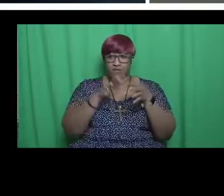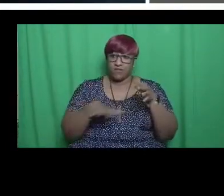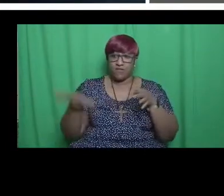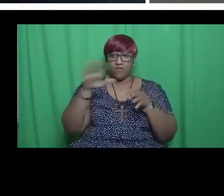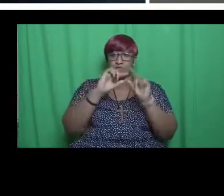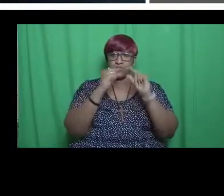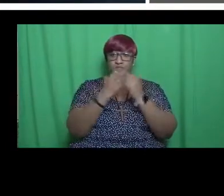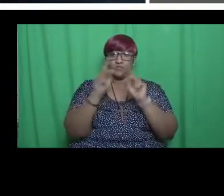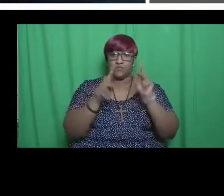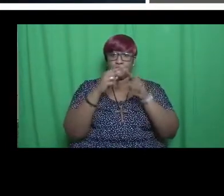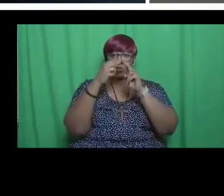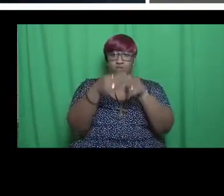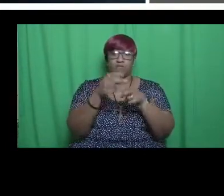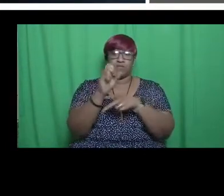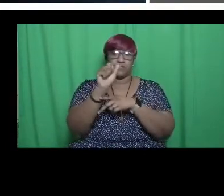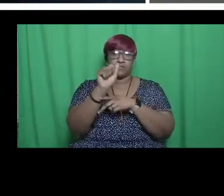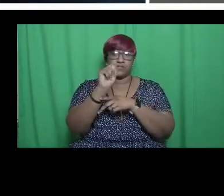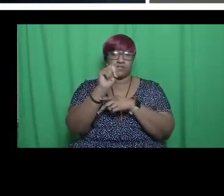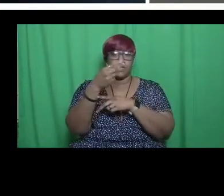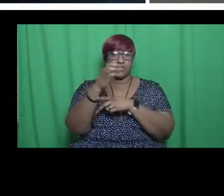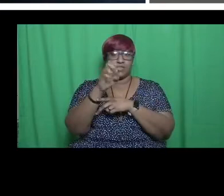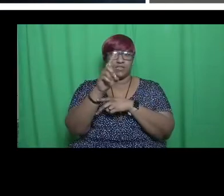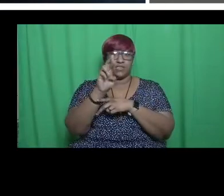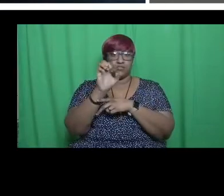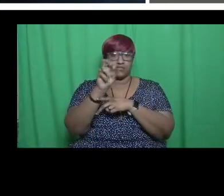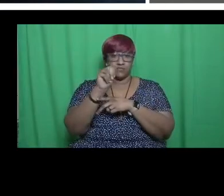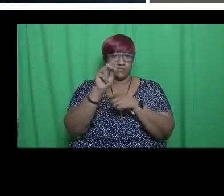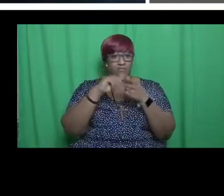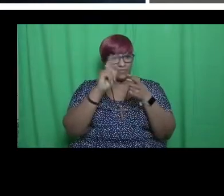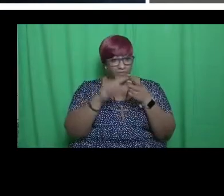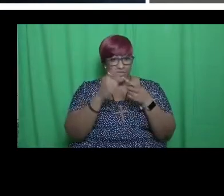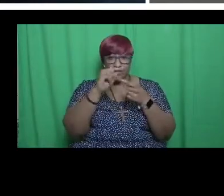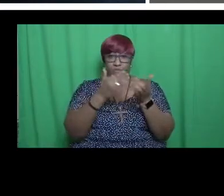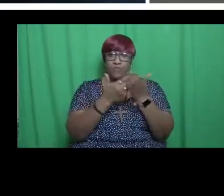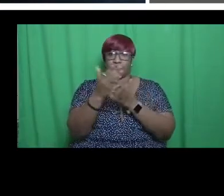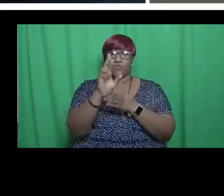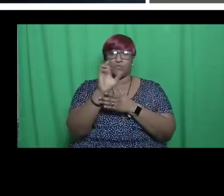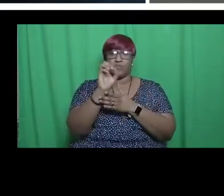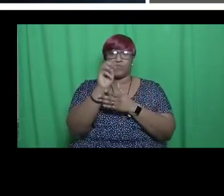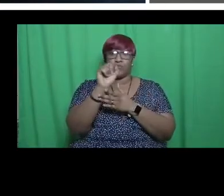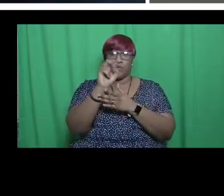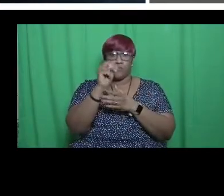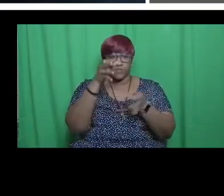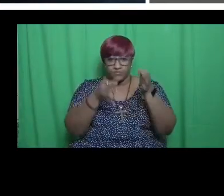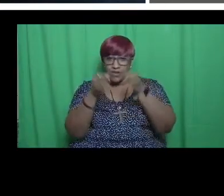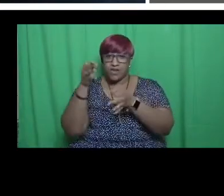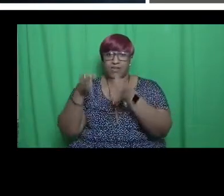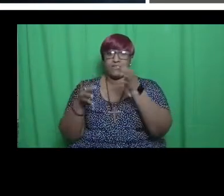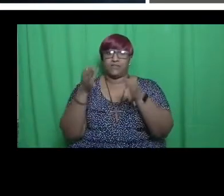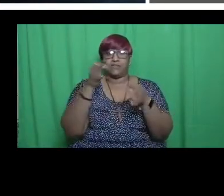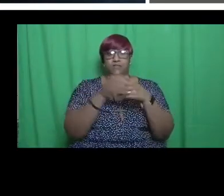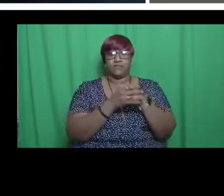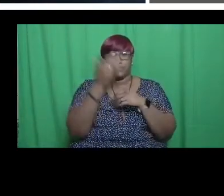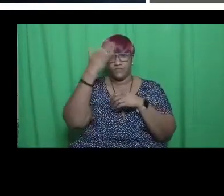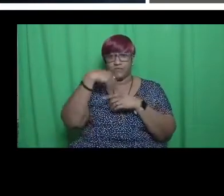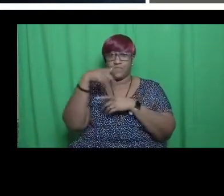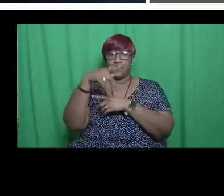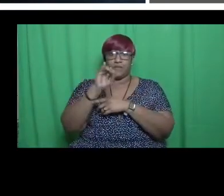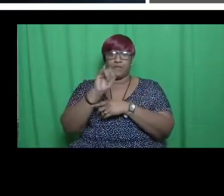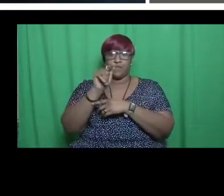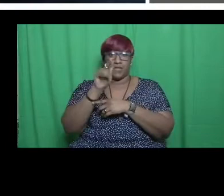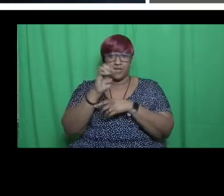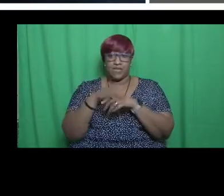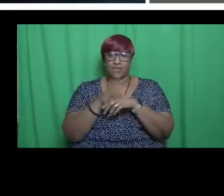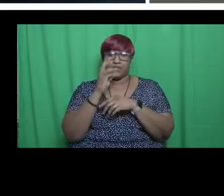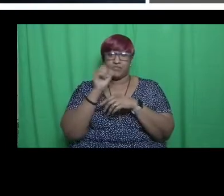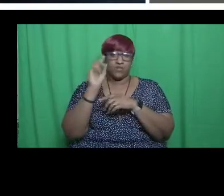the Sanhedrin. And then he went through the Roman trials, the secular trials. He went before Pilate because Pilate